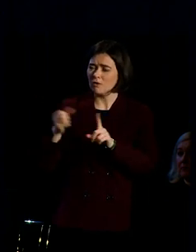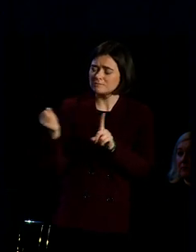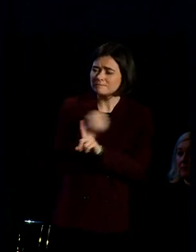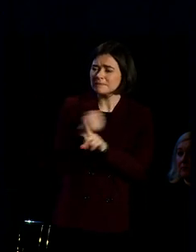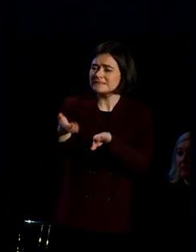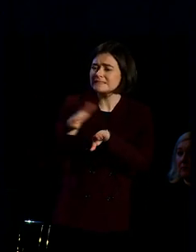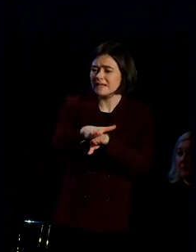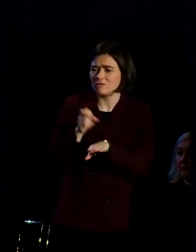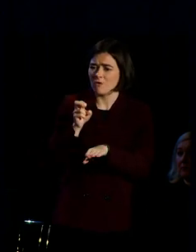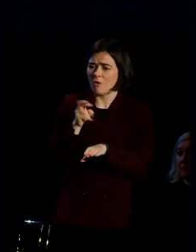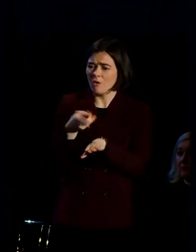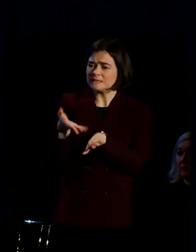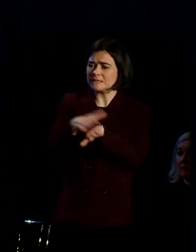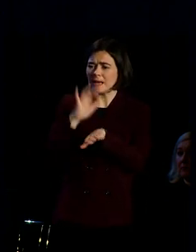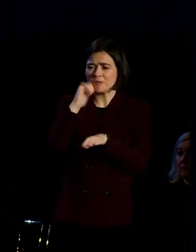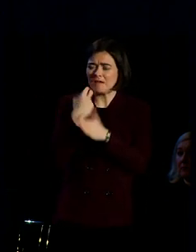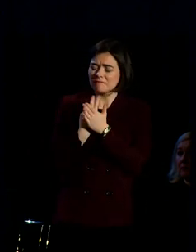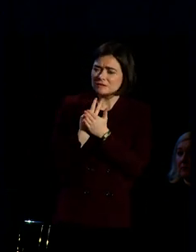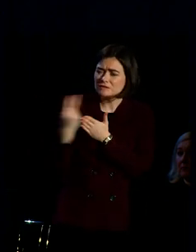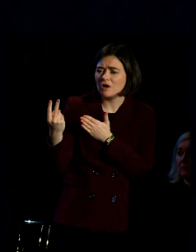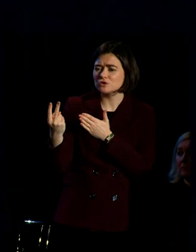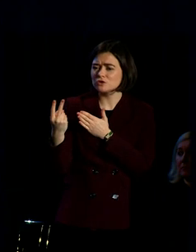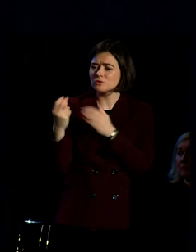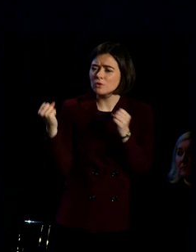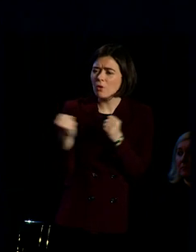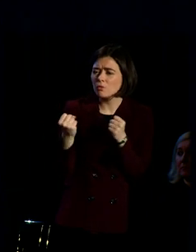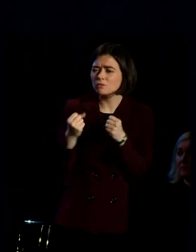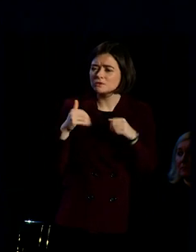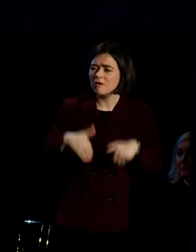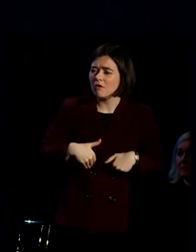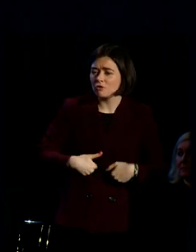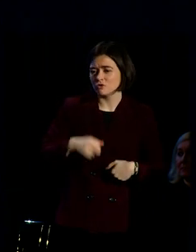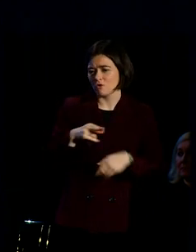or perished from exhaustion, cold, hunger, or disease.